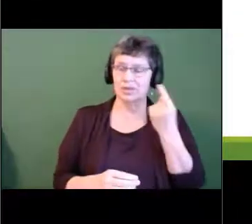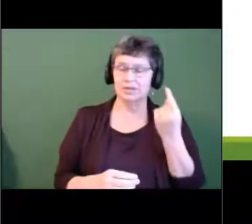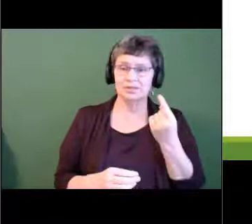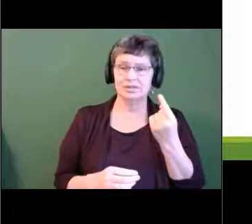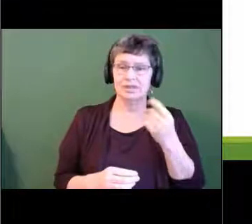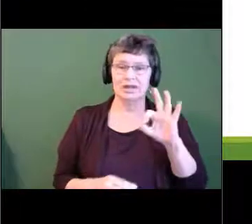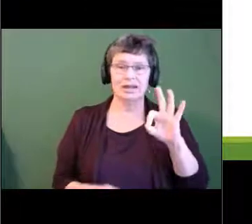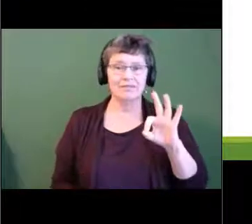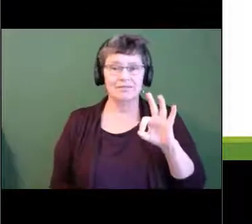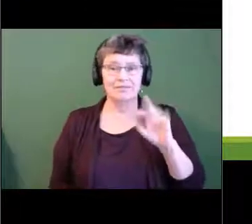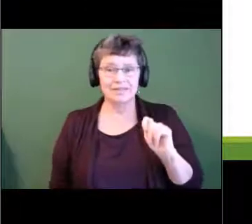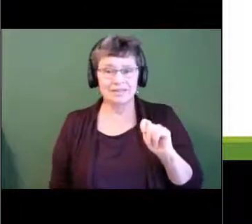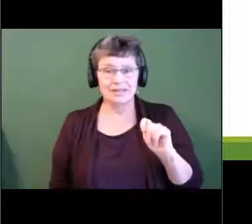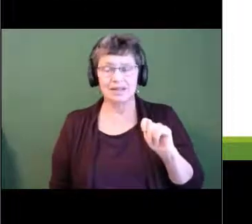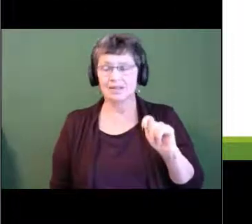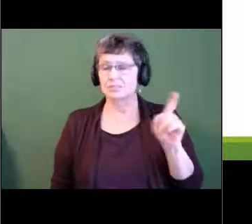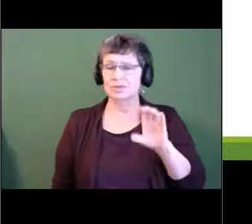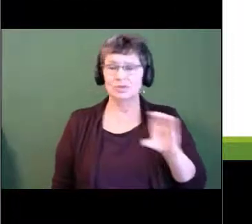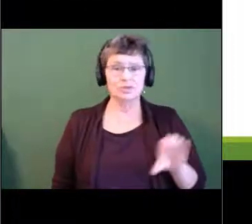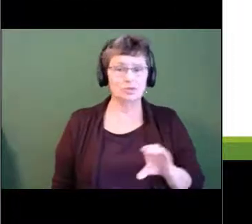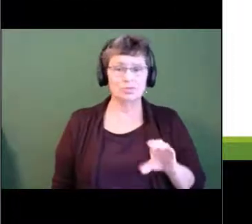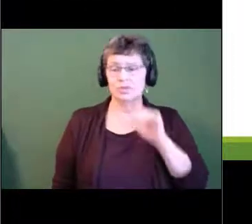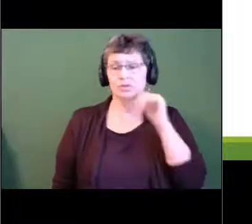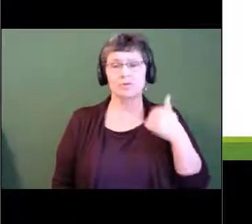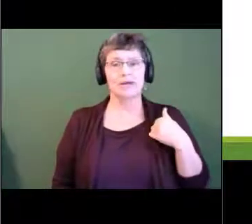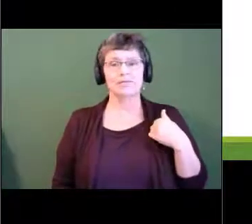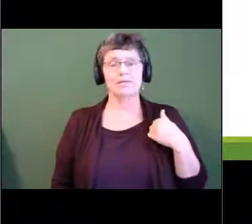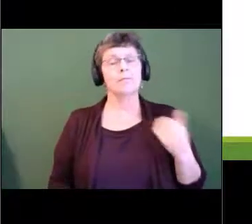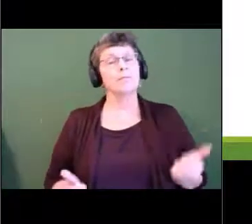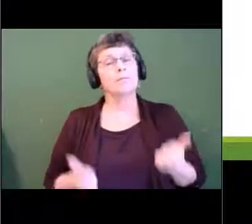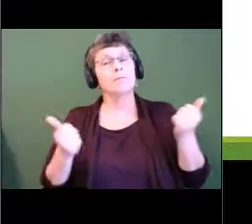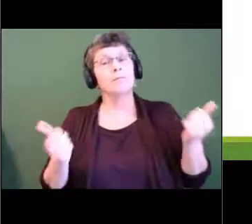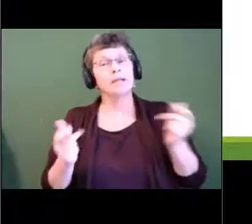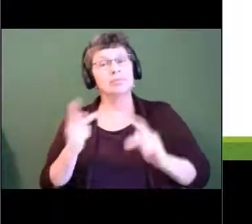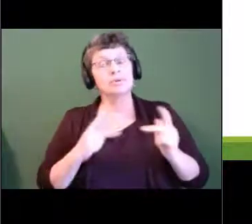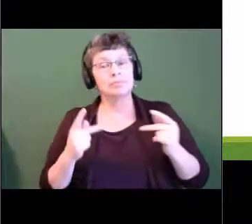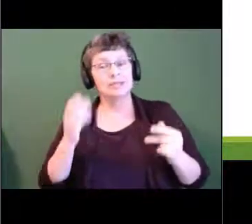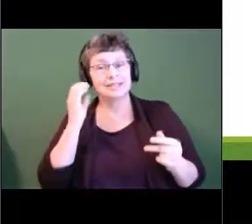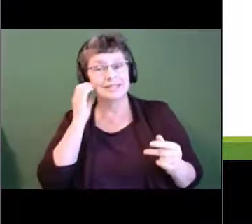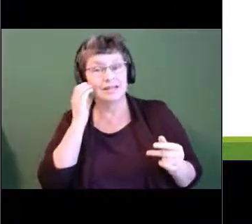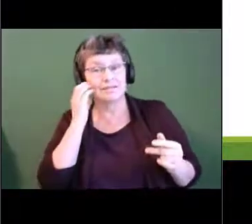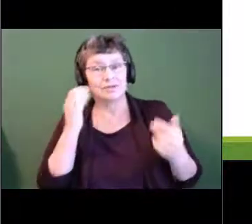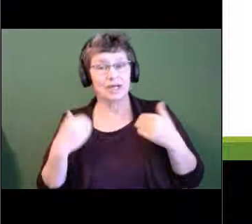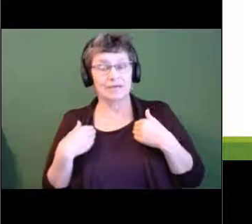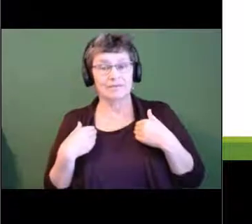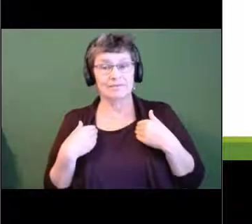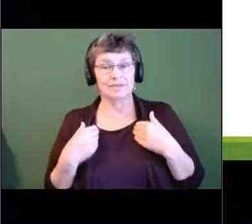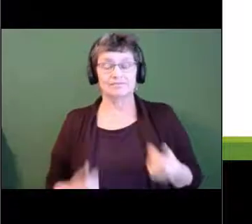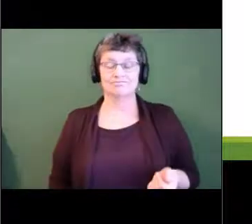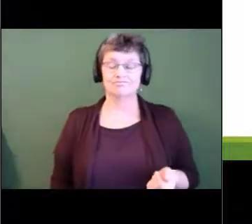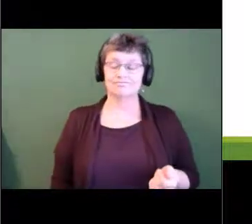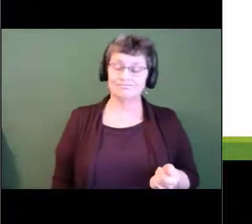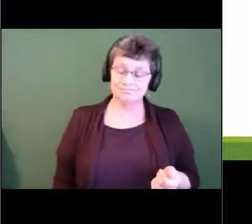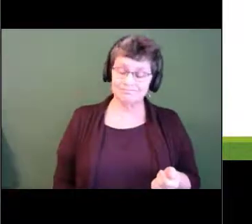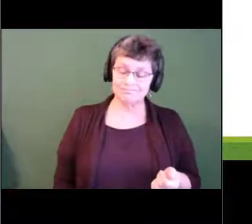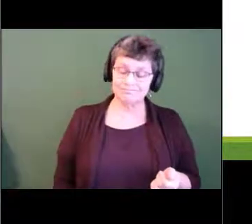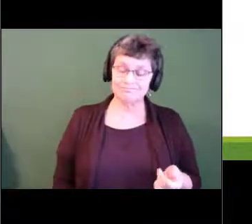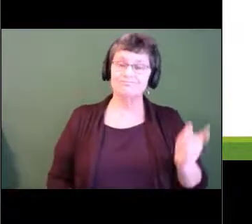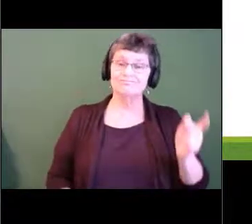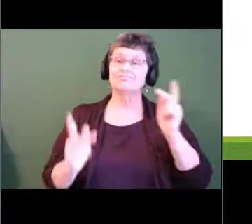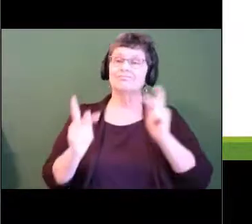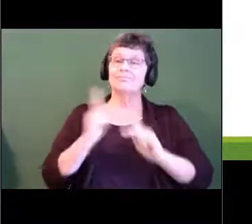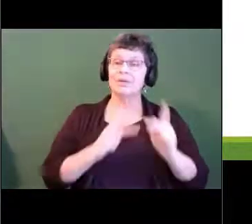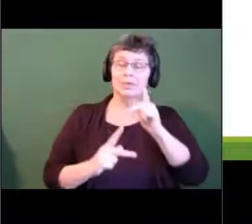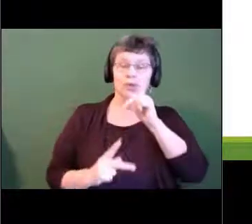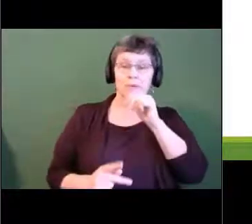or Zoom, but many people have a telephone. On the other hand, a lot of the people who are having to stay at home, who live